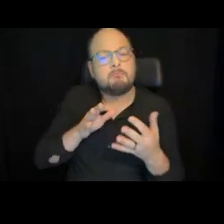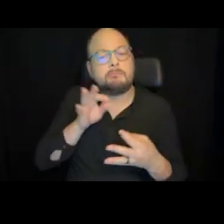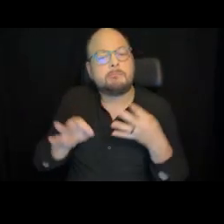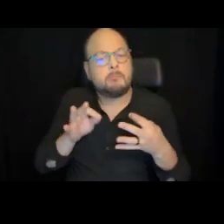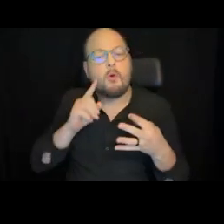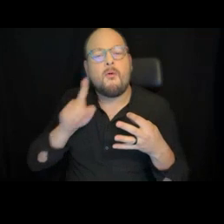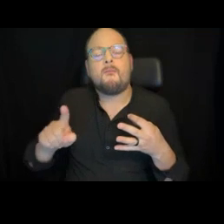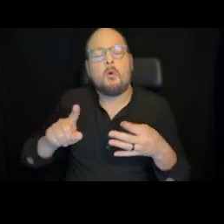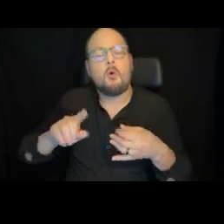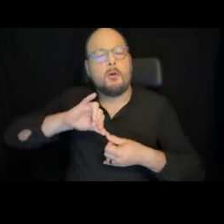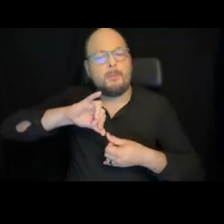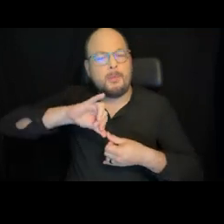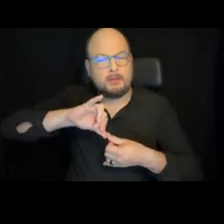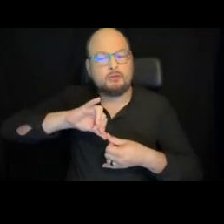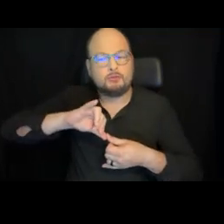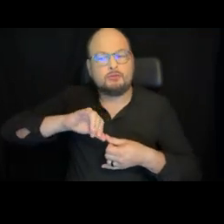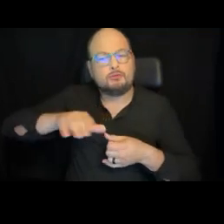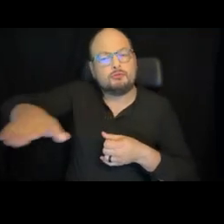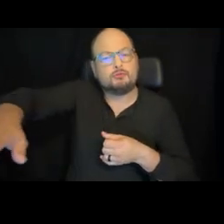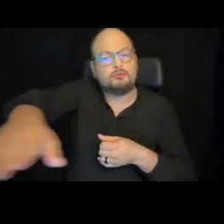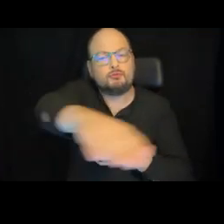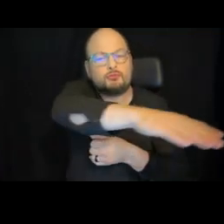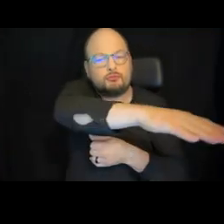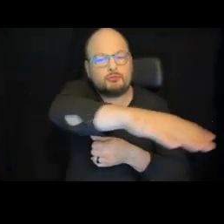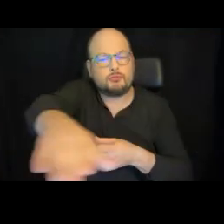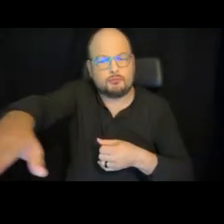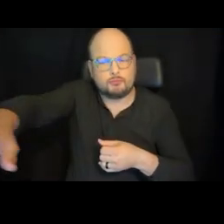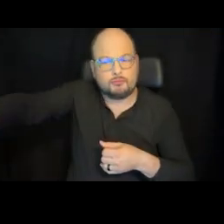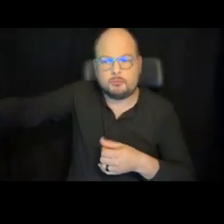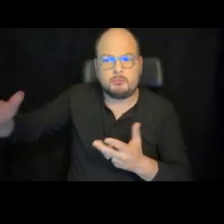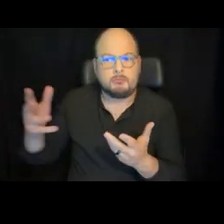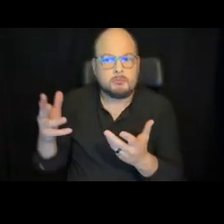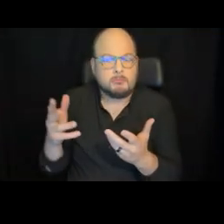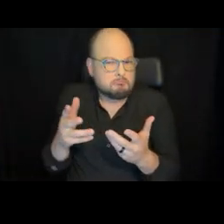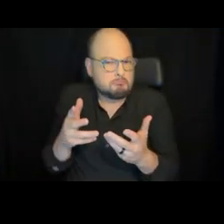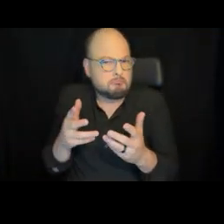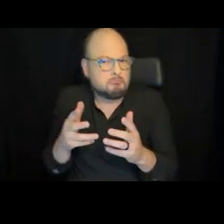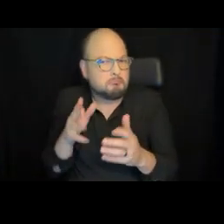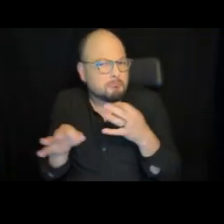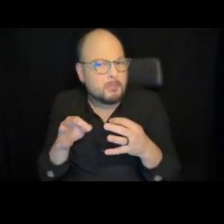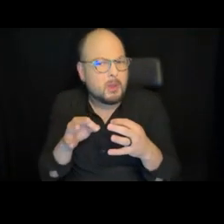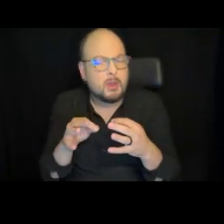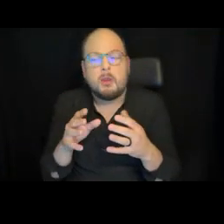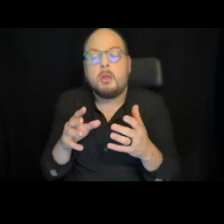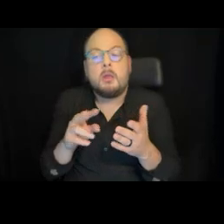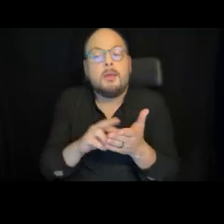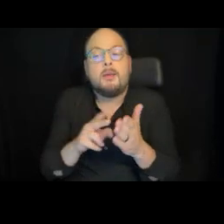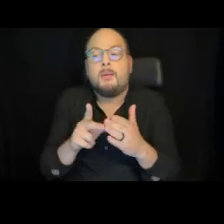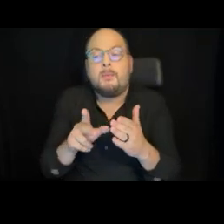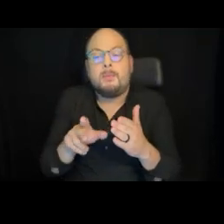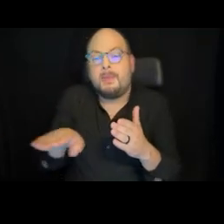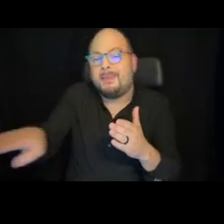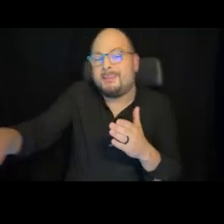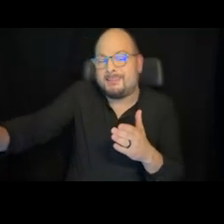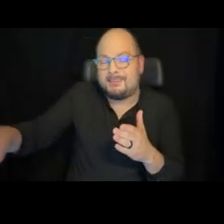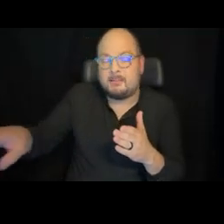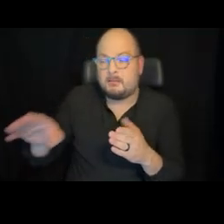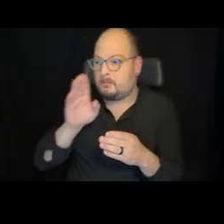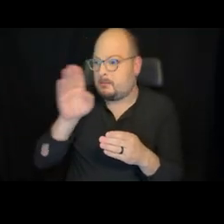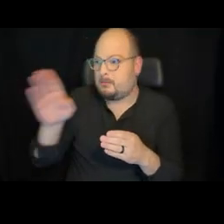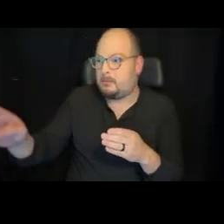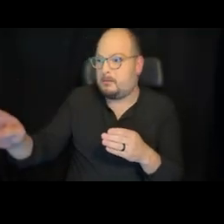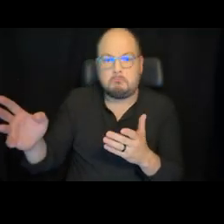the arc of the arm reach from front to side, thus reducing the reach diagonally. The FADM